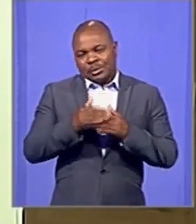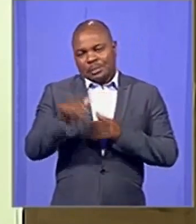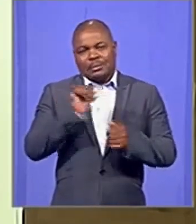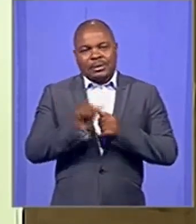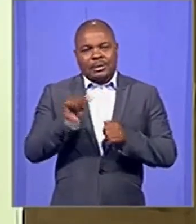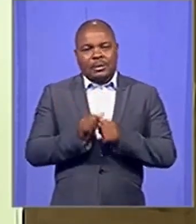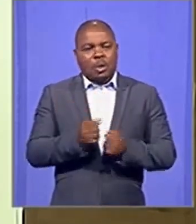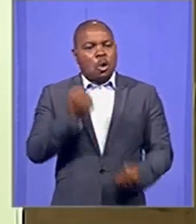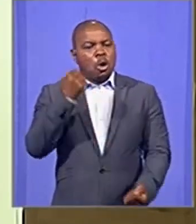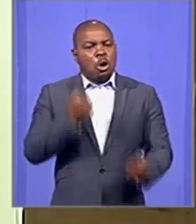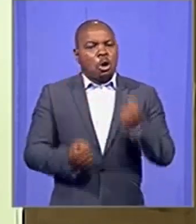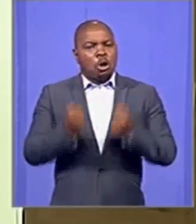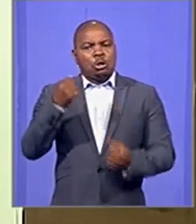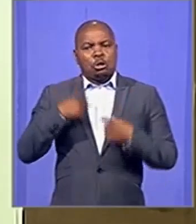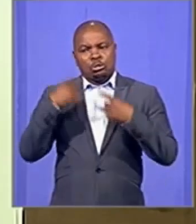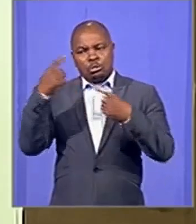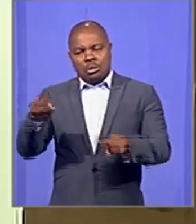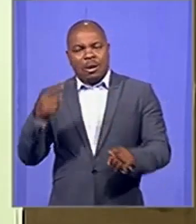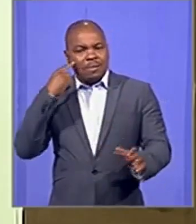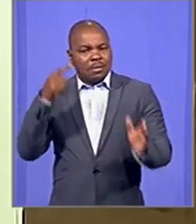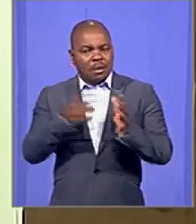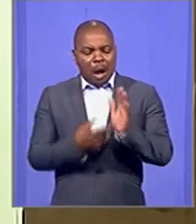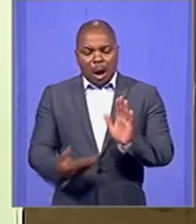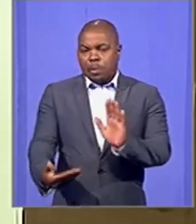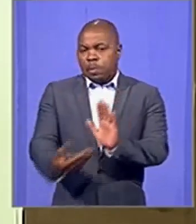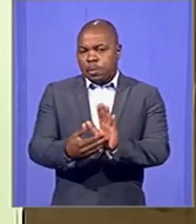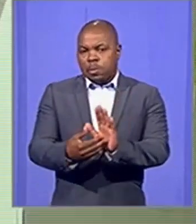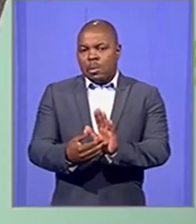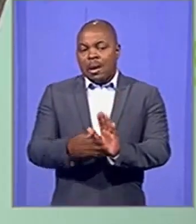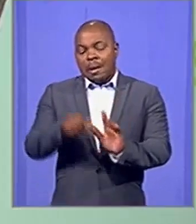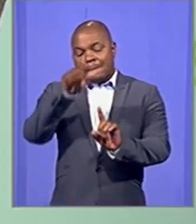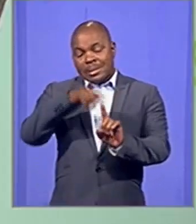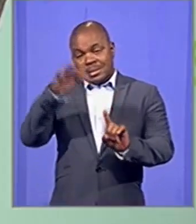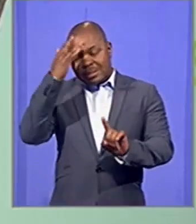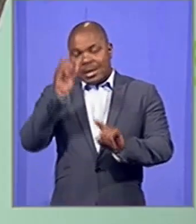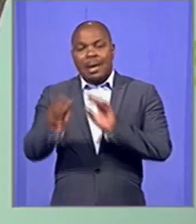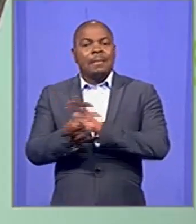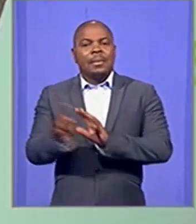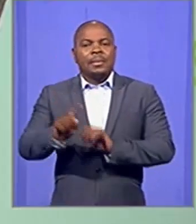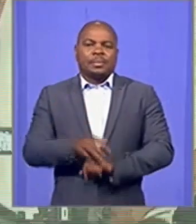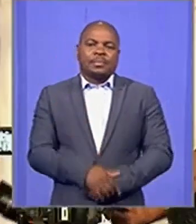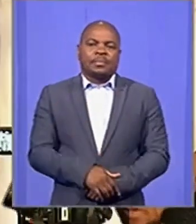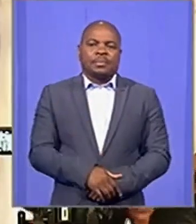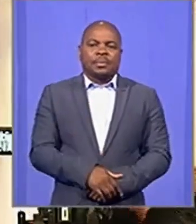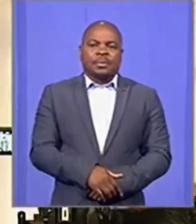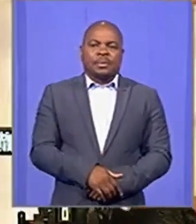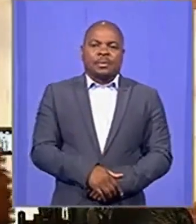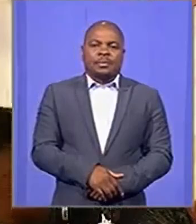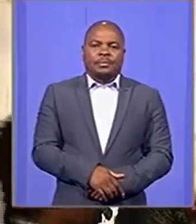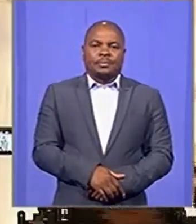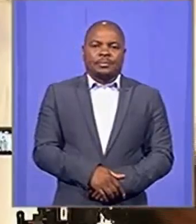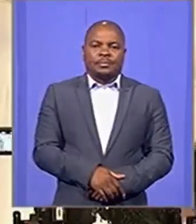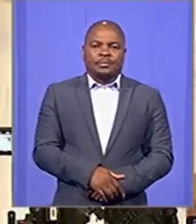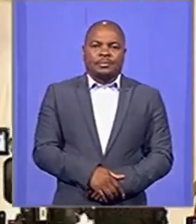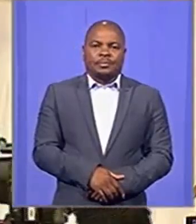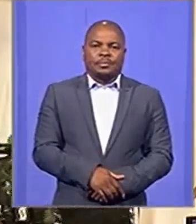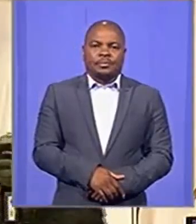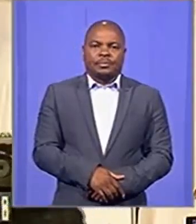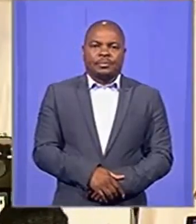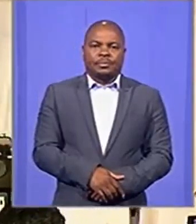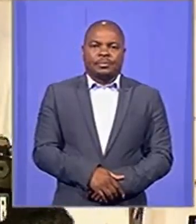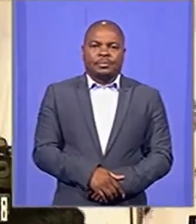makgotleng a dinyewe re be re na le bopaki ba hore ho etsahetseng ka mokudi o. Makgala Masiteng, lefapheng la ditaba ho